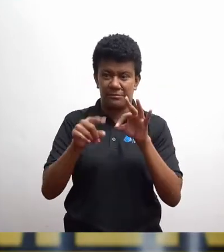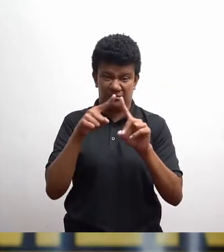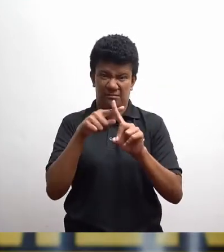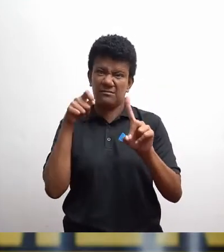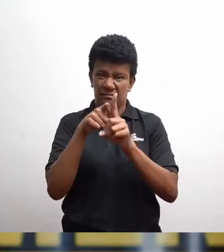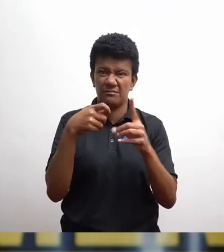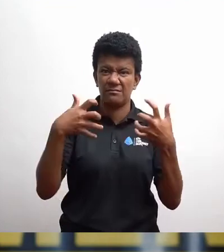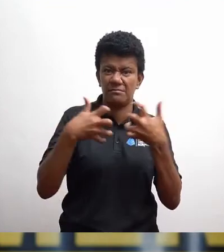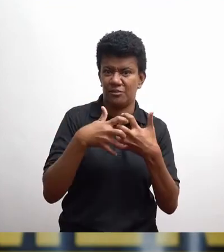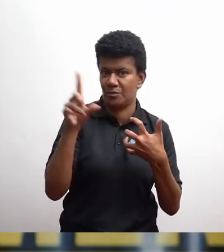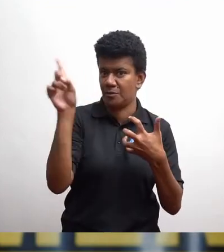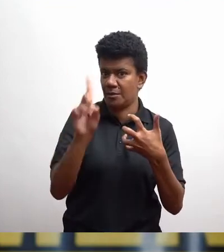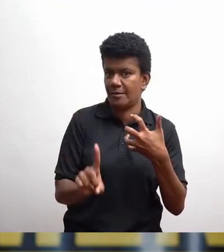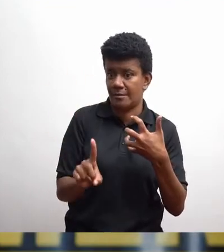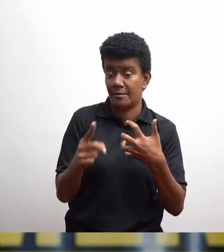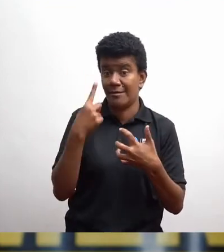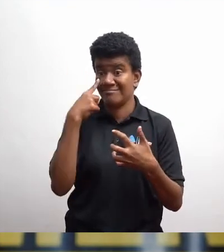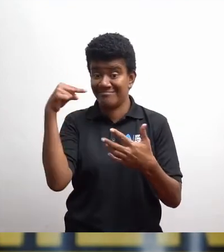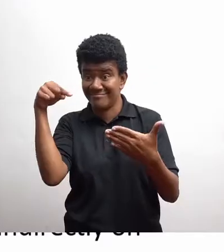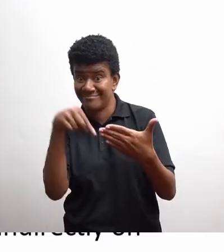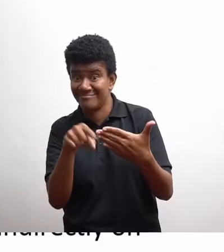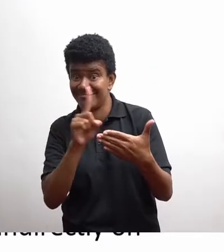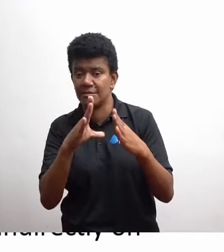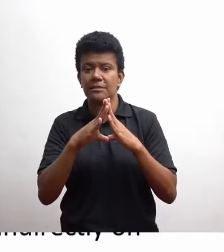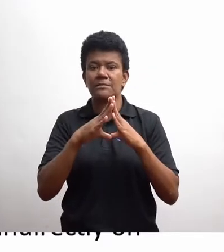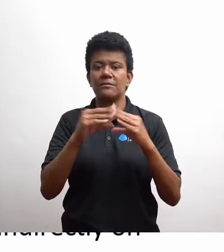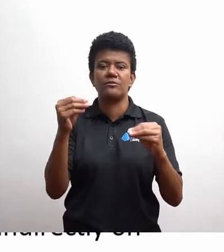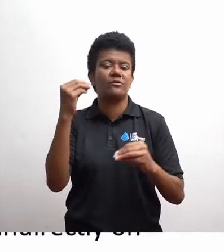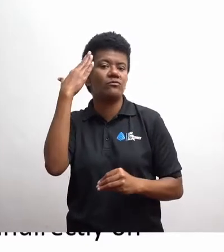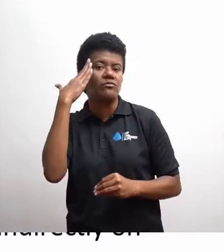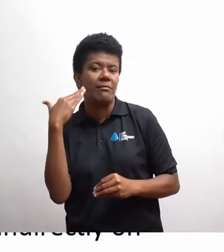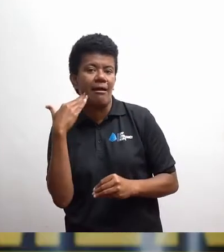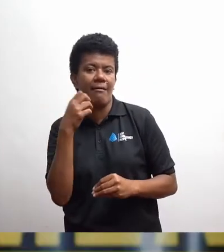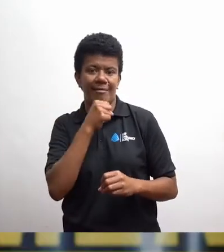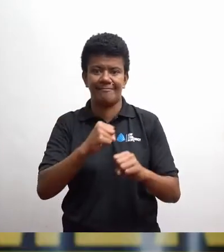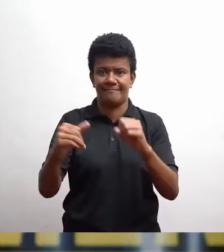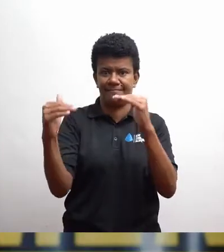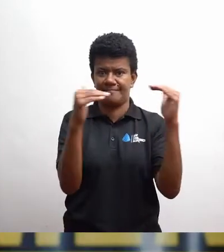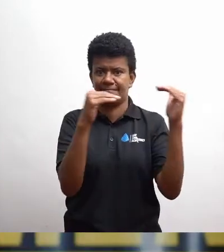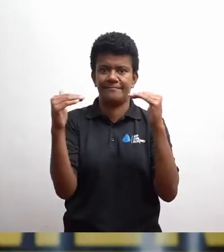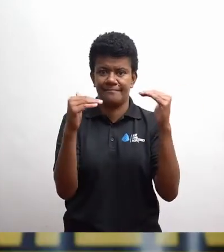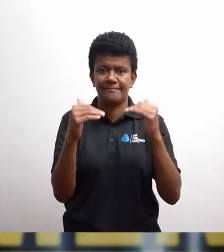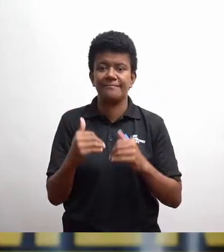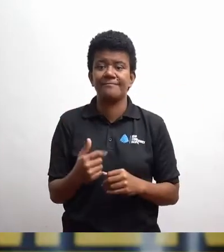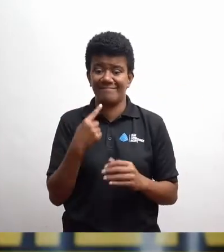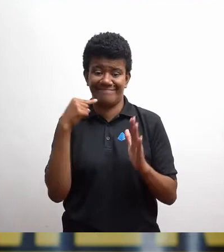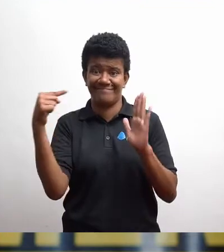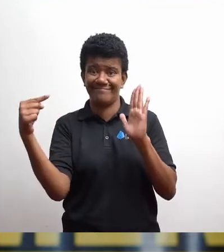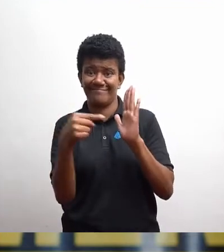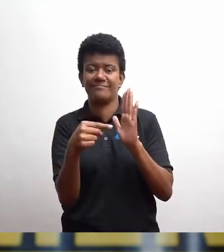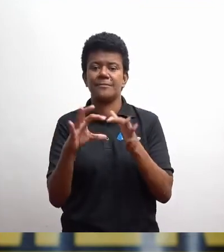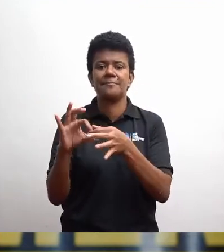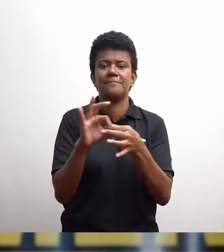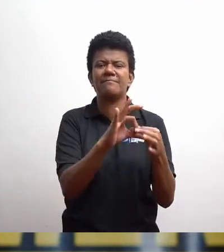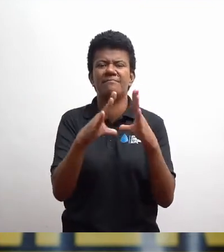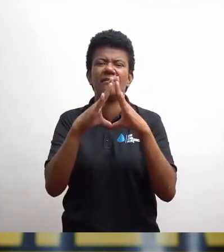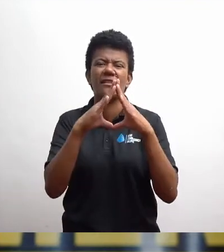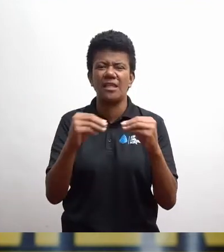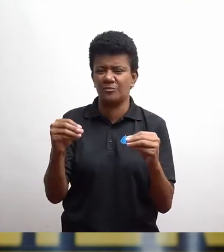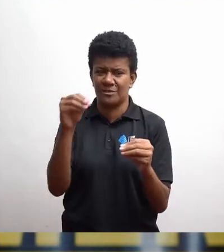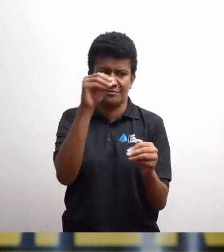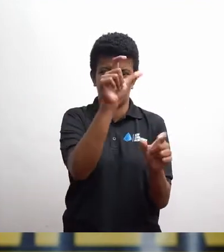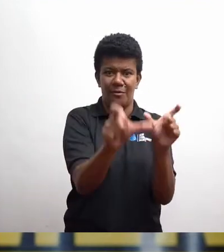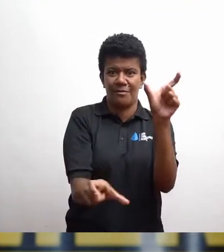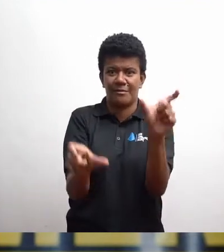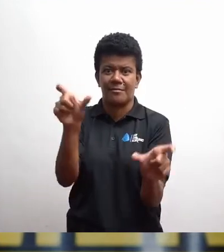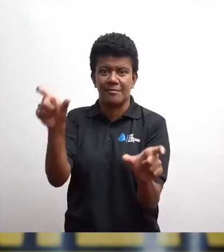there's many, many more, right? So you can see sex, gender. So you can say actually that relates to sex characteristics.